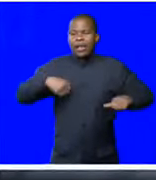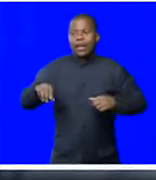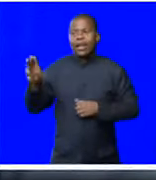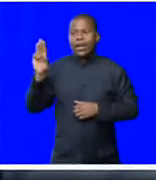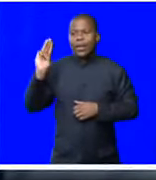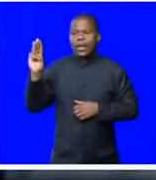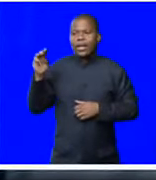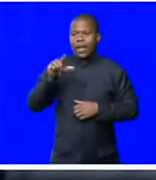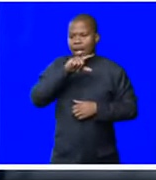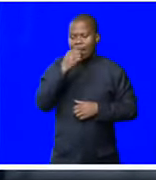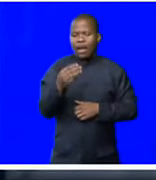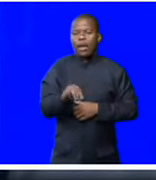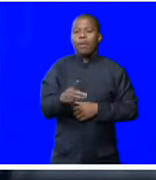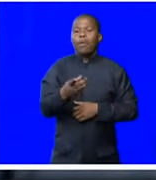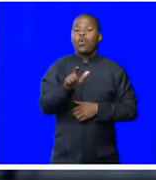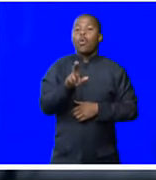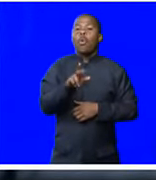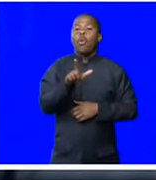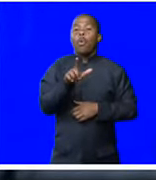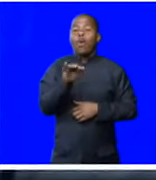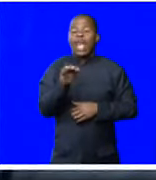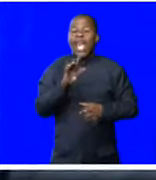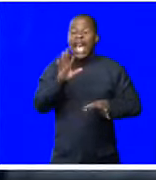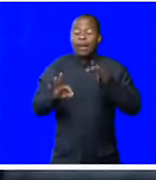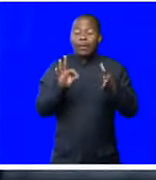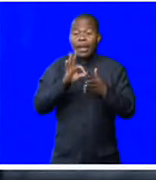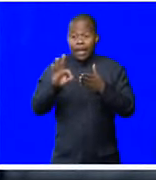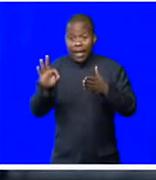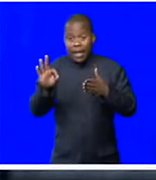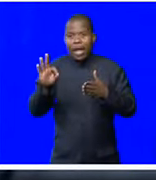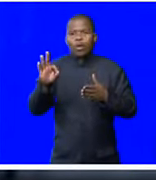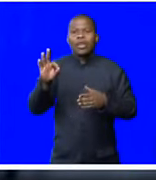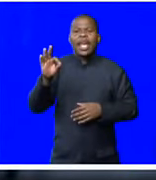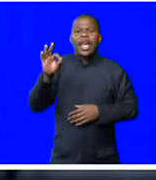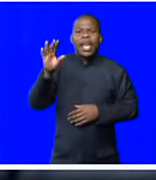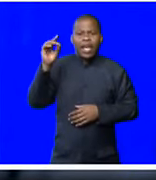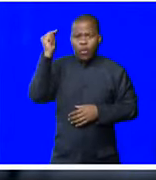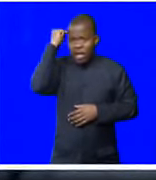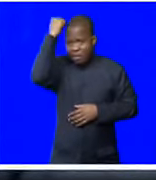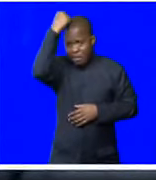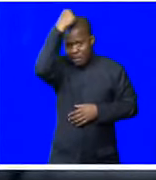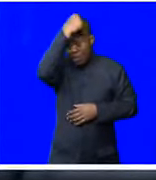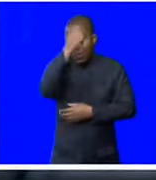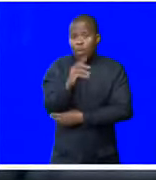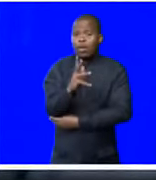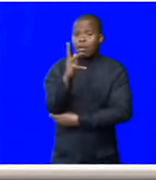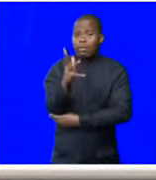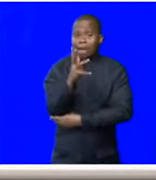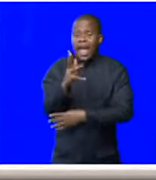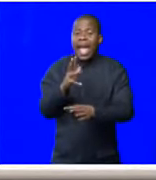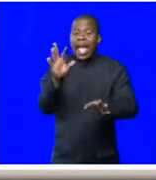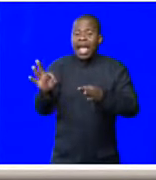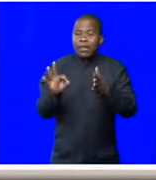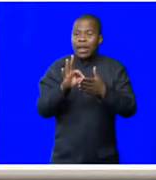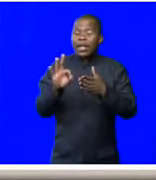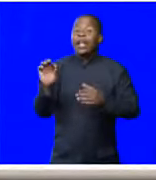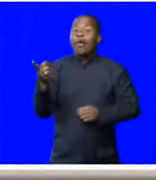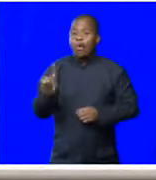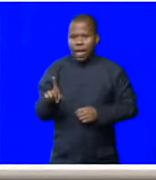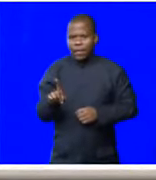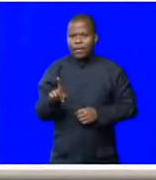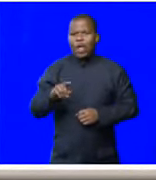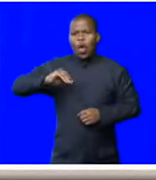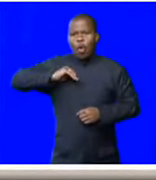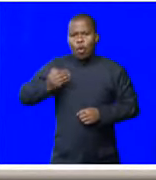of the speech from the drone, which speaks to protection of children and women's rights. The speech from the